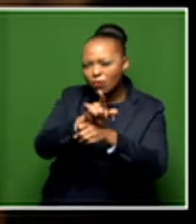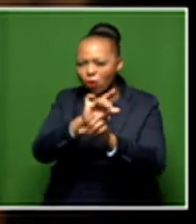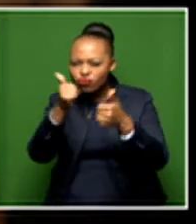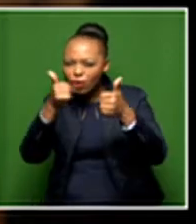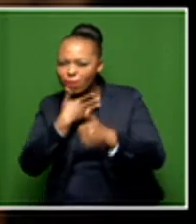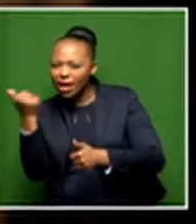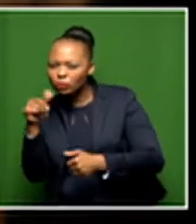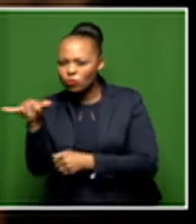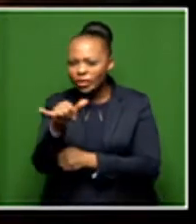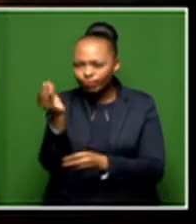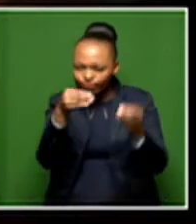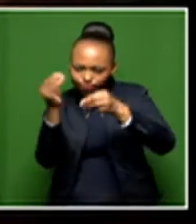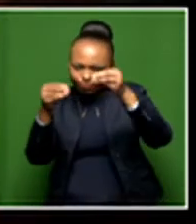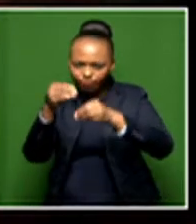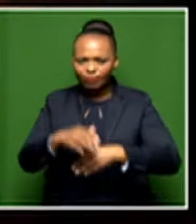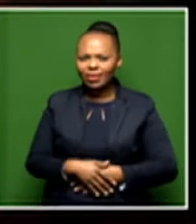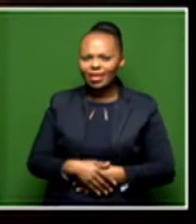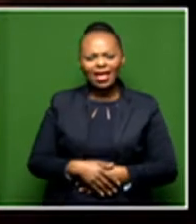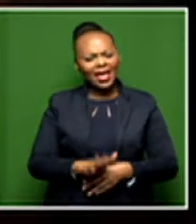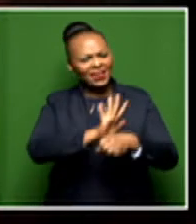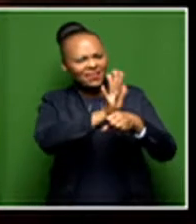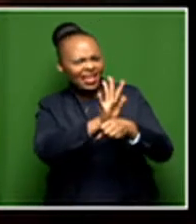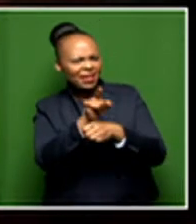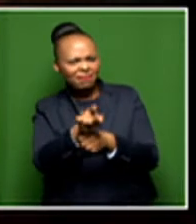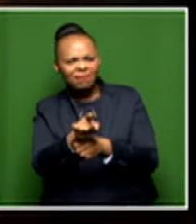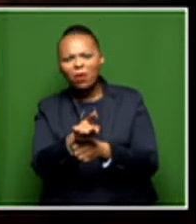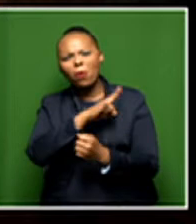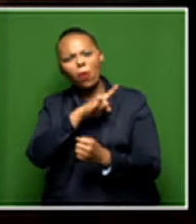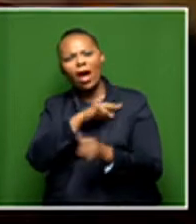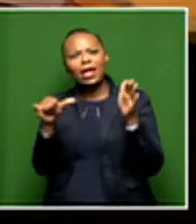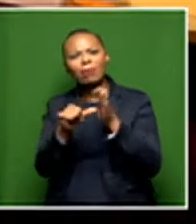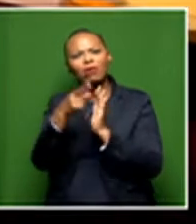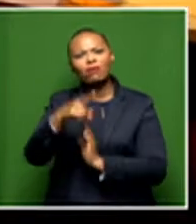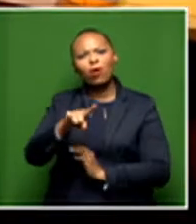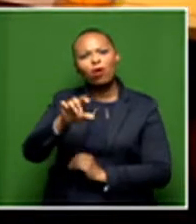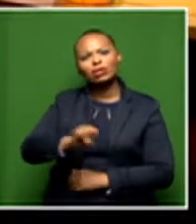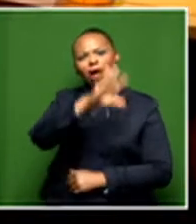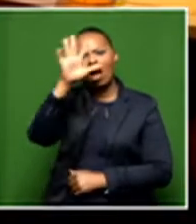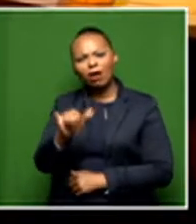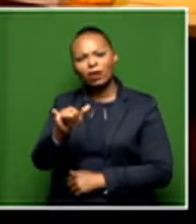time. Why are these films important for South Africans and for the country?